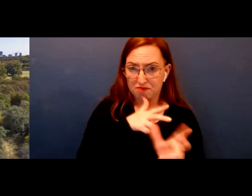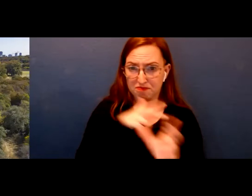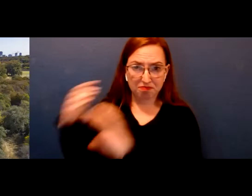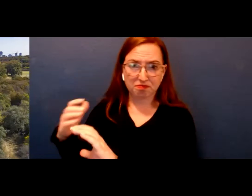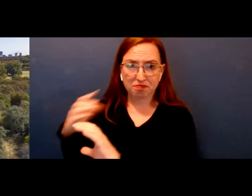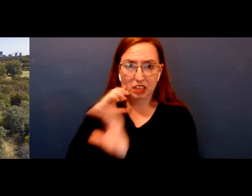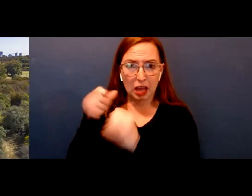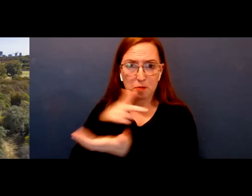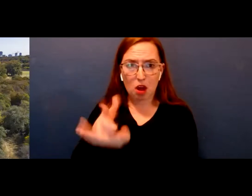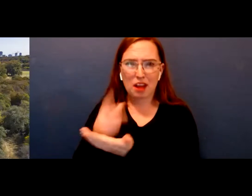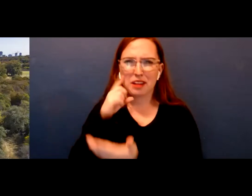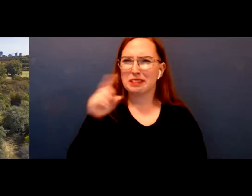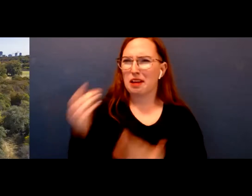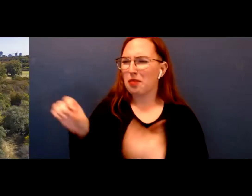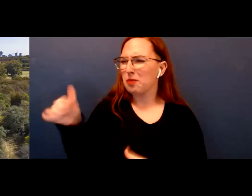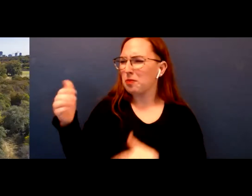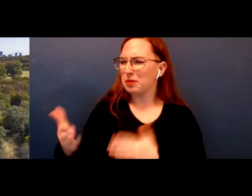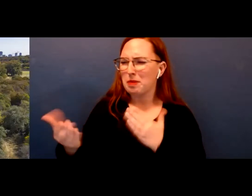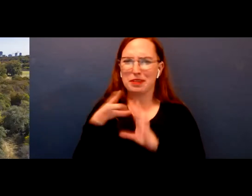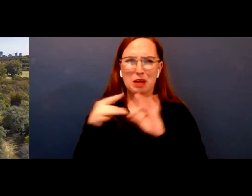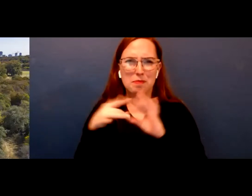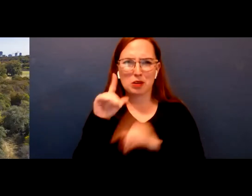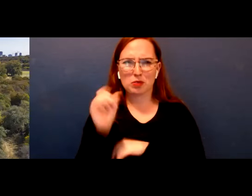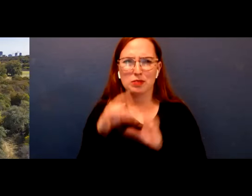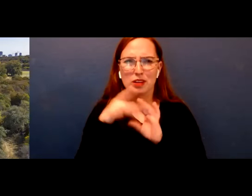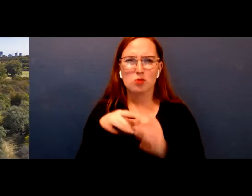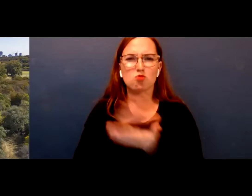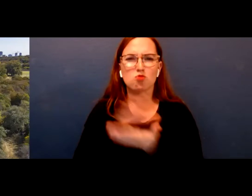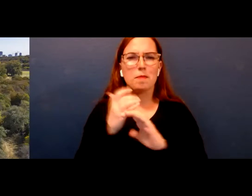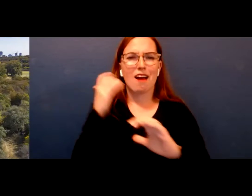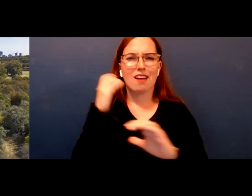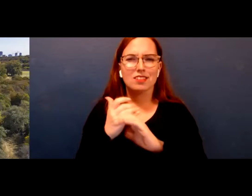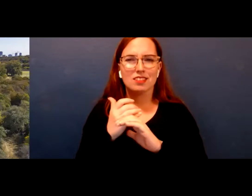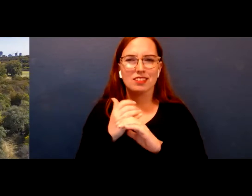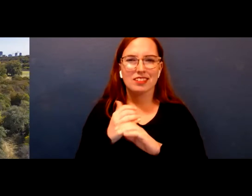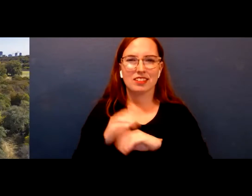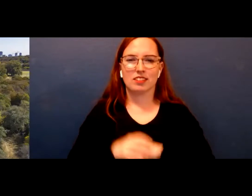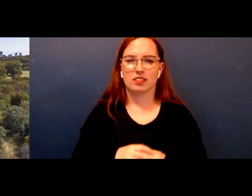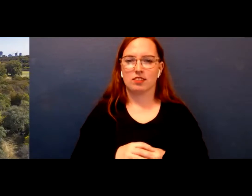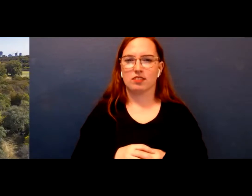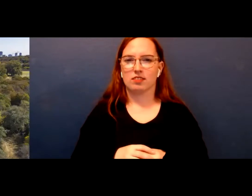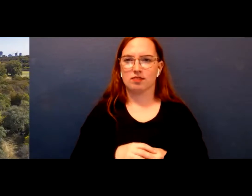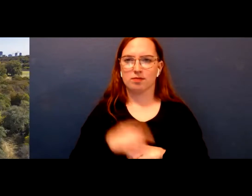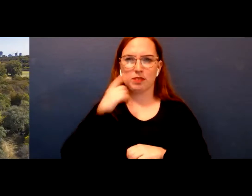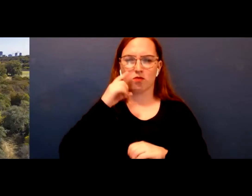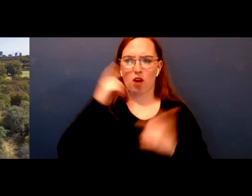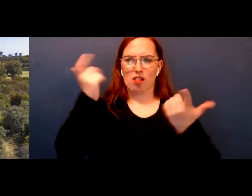another one about school buses, but thinking through parking of larger people carriers.